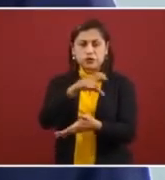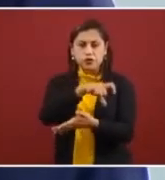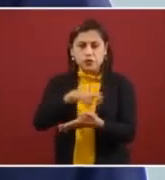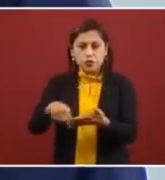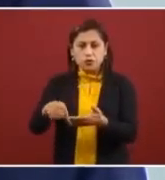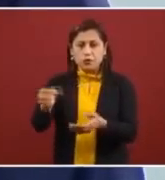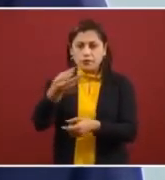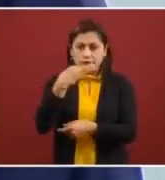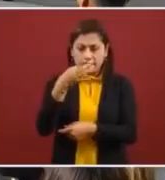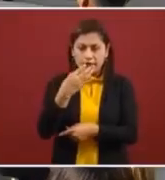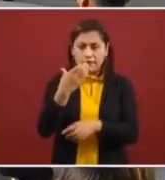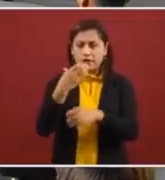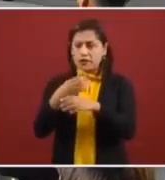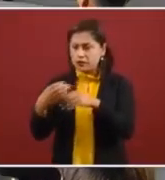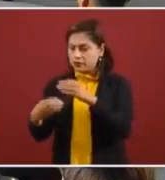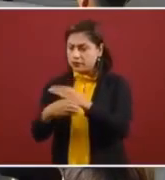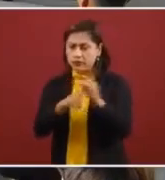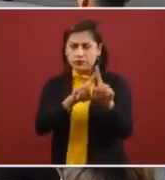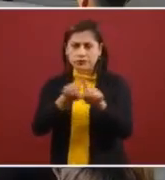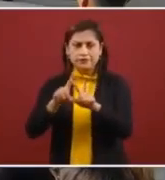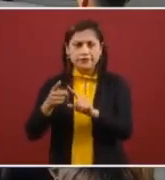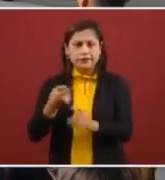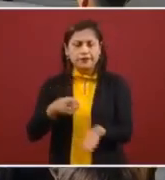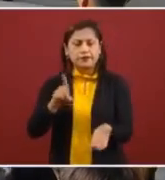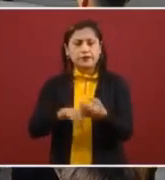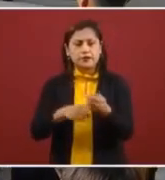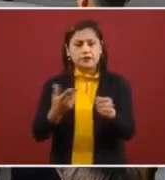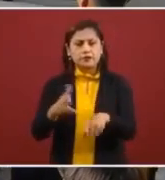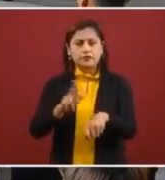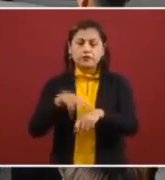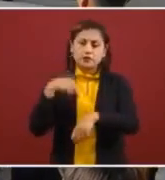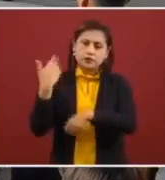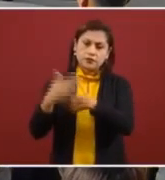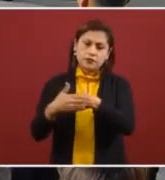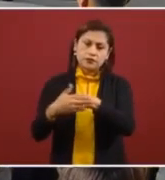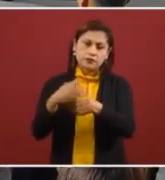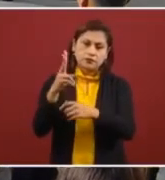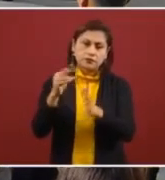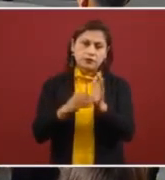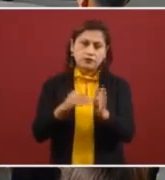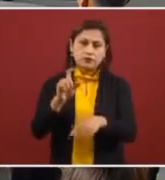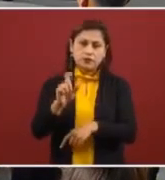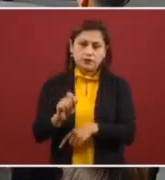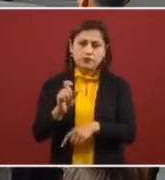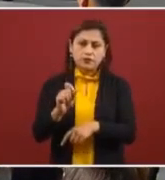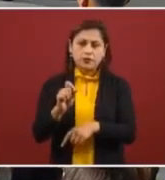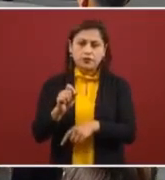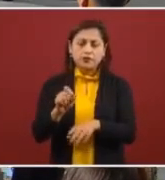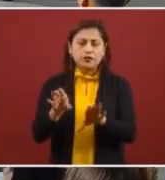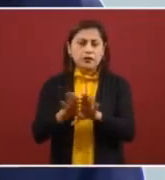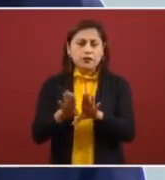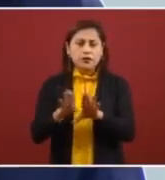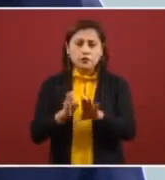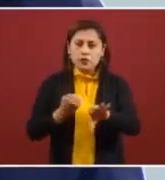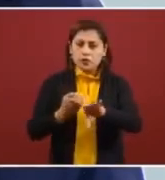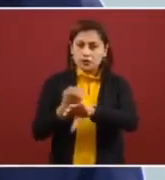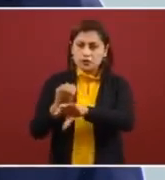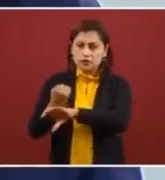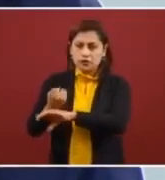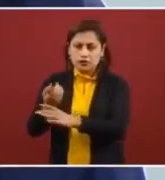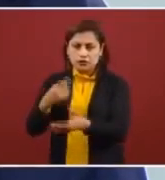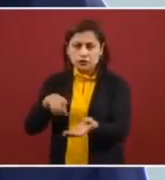the purchase of the materials and medications to maintain the services open. And they will